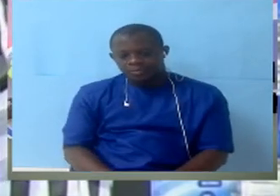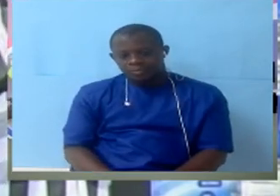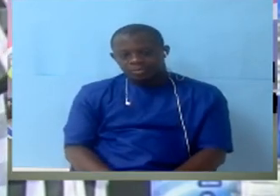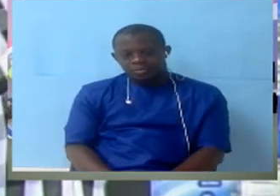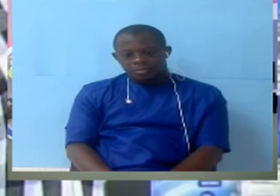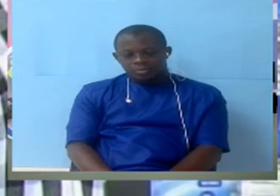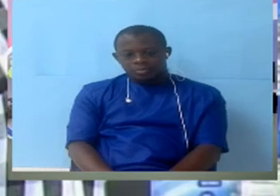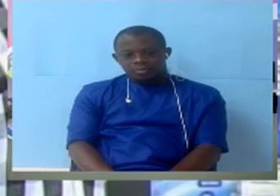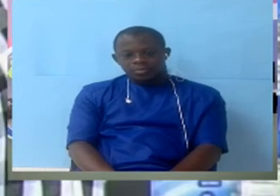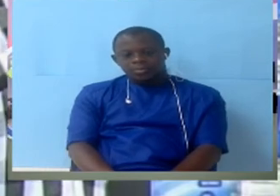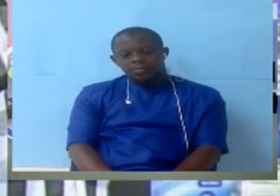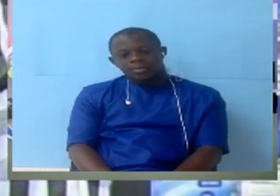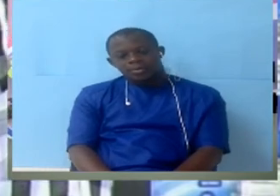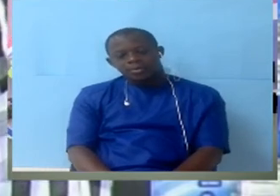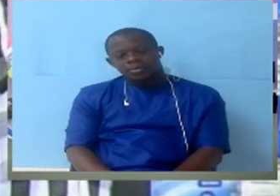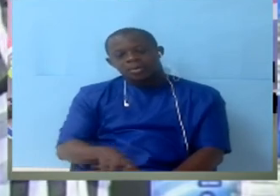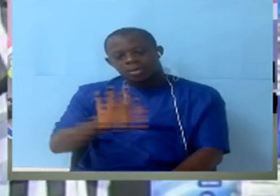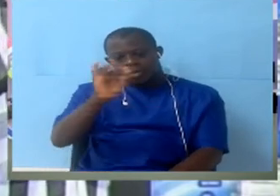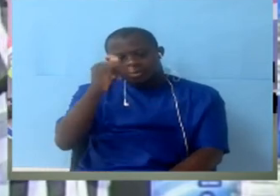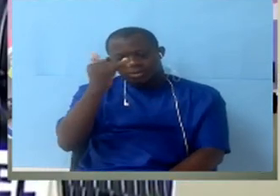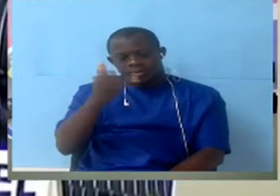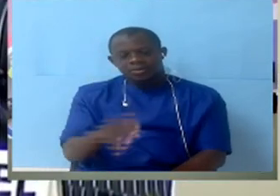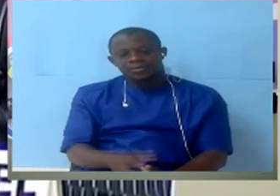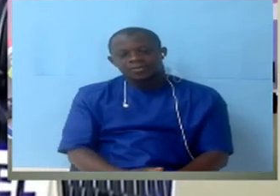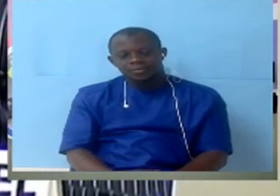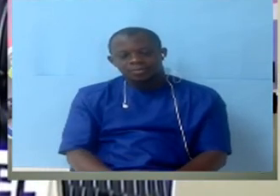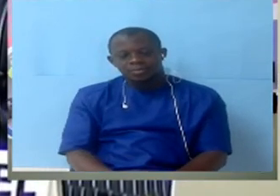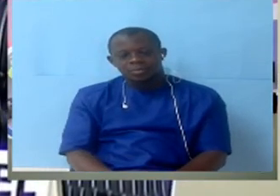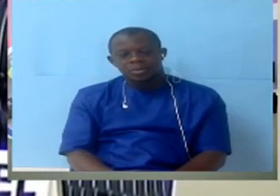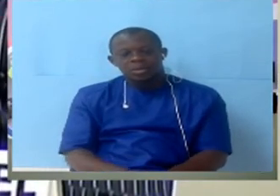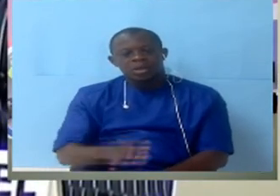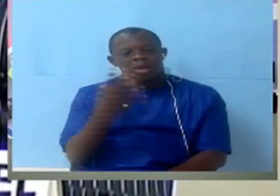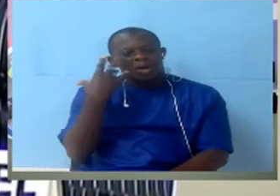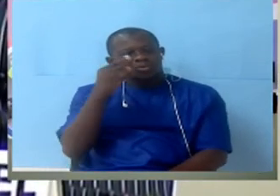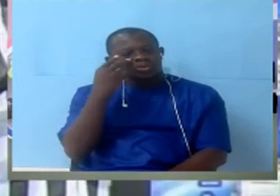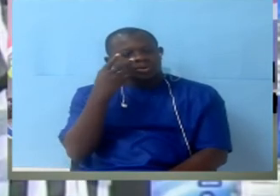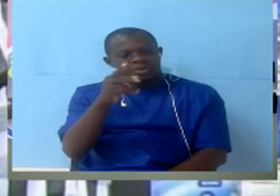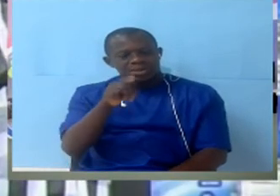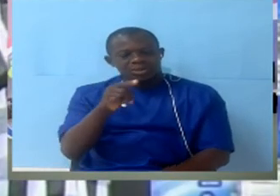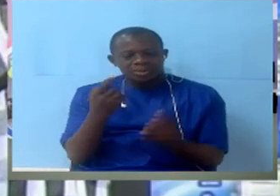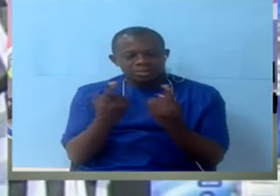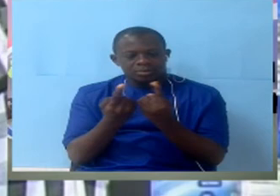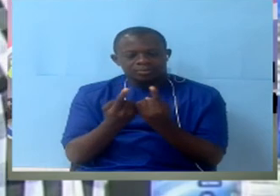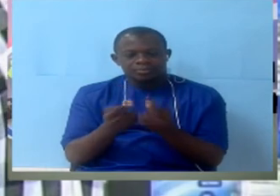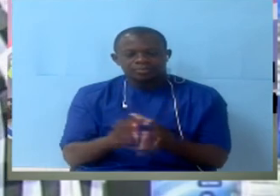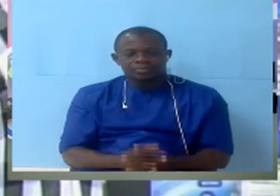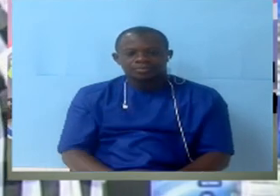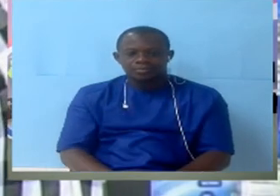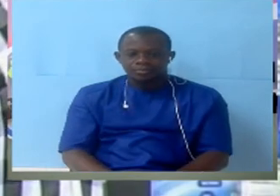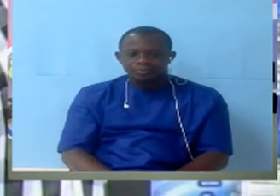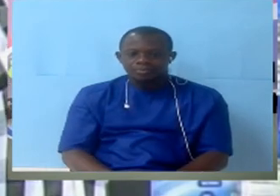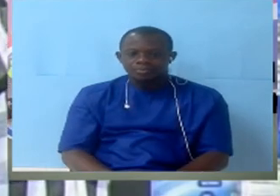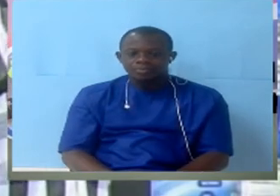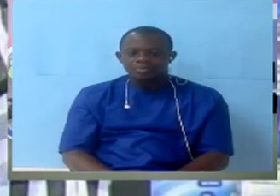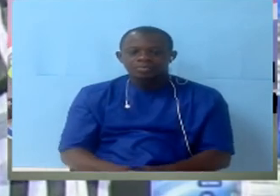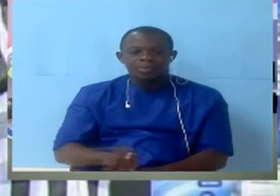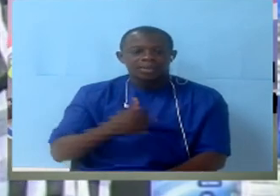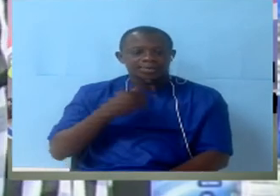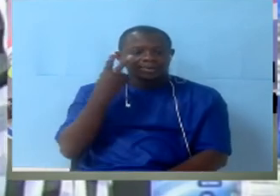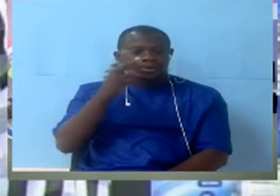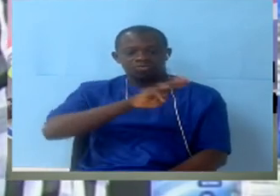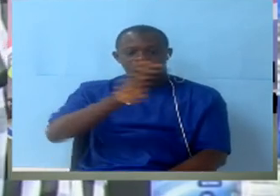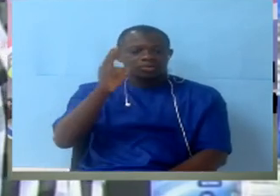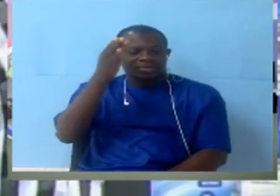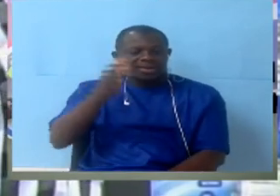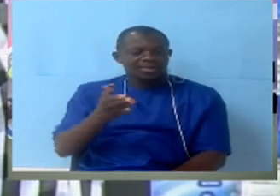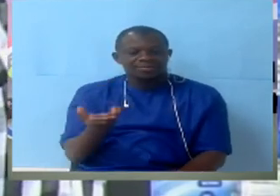la president la kun ko ha. Yes, how did you see that? Ite wo je nyaadi le ngaji le ko am right. I saw it that